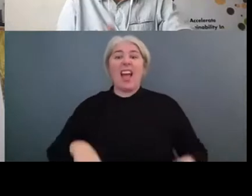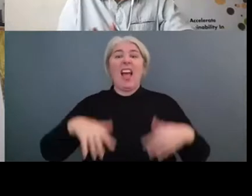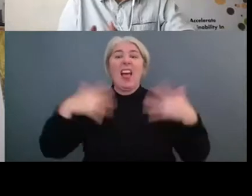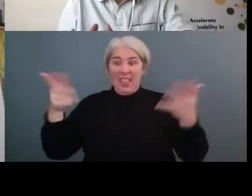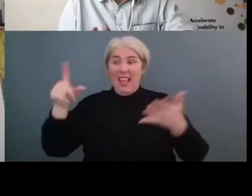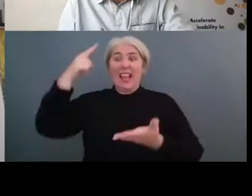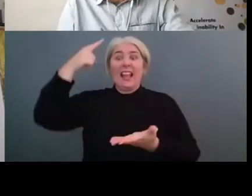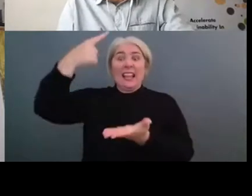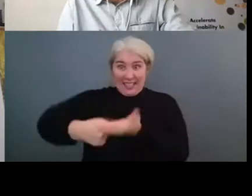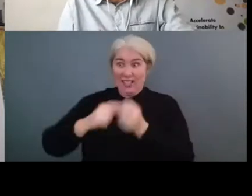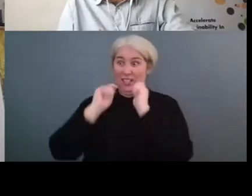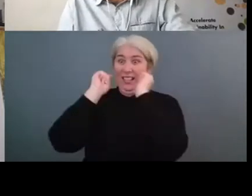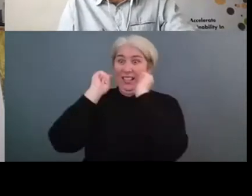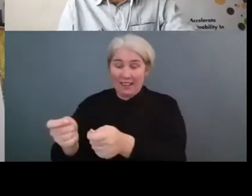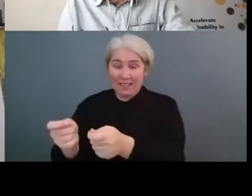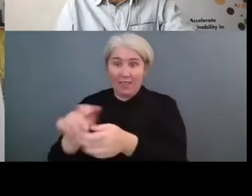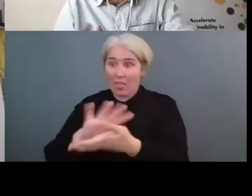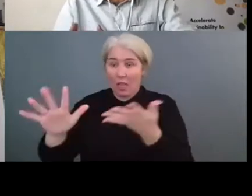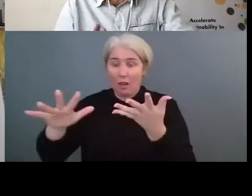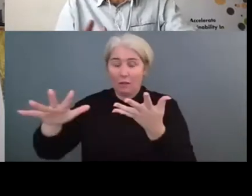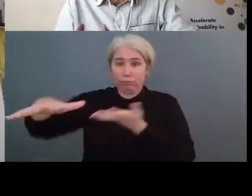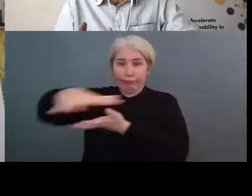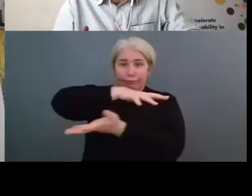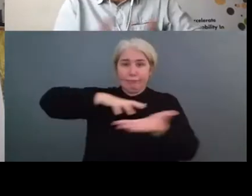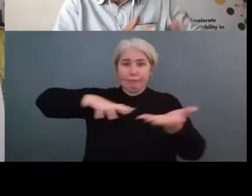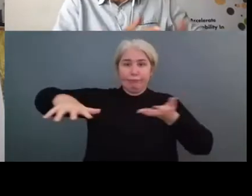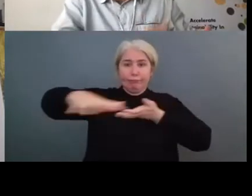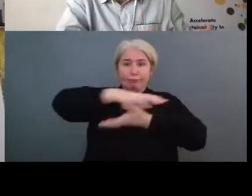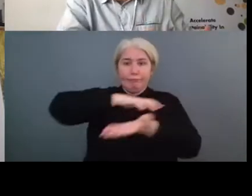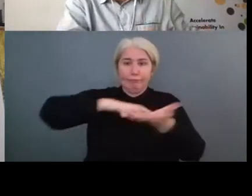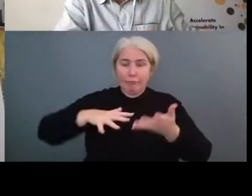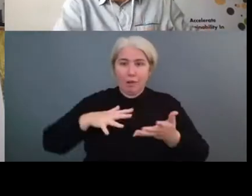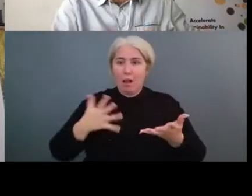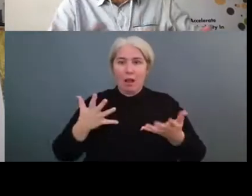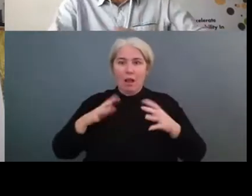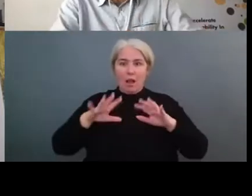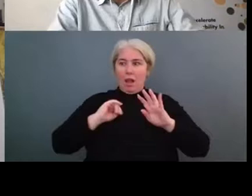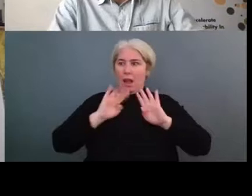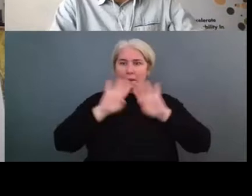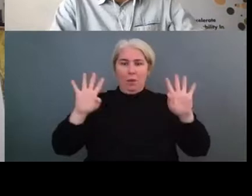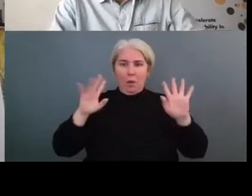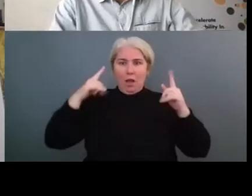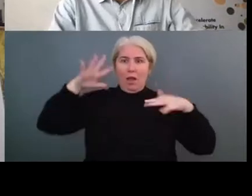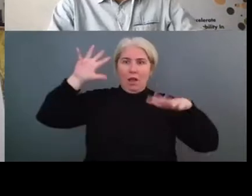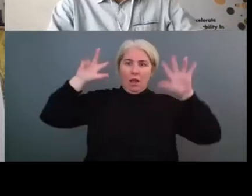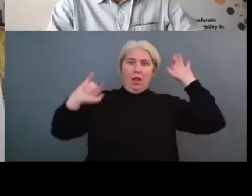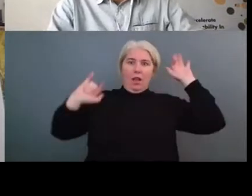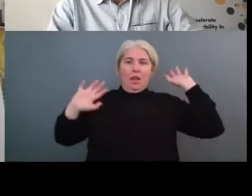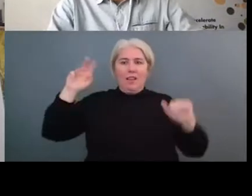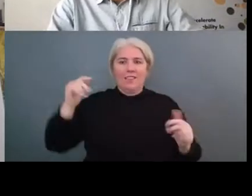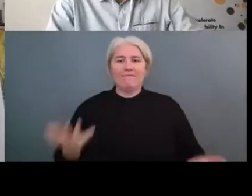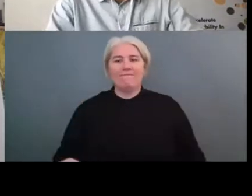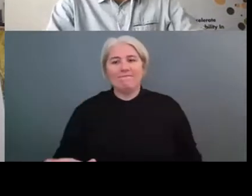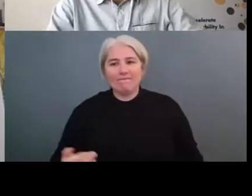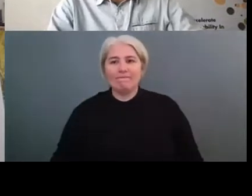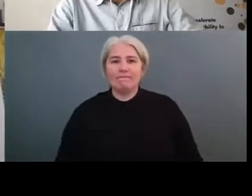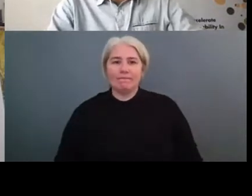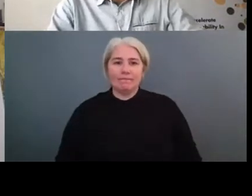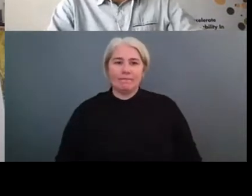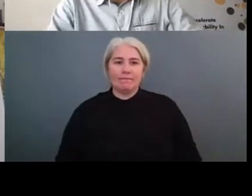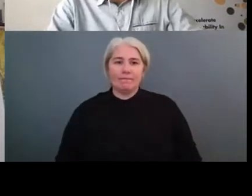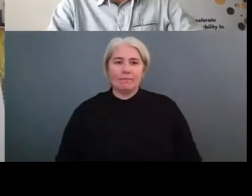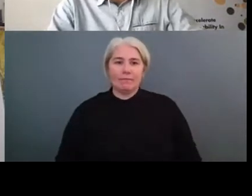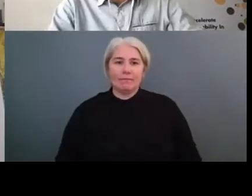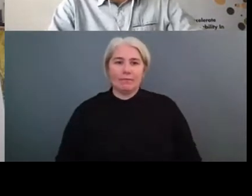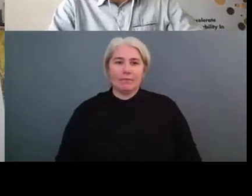make the most out of that, and they have to deal with all these decisions that somehow have been made. So I think that, because